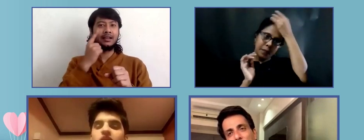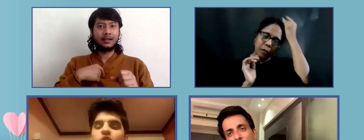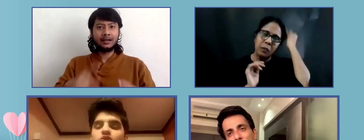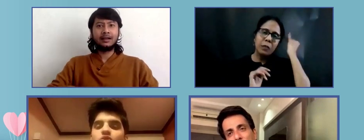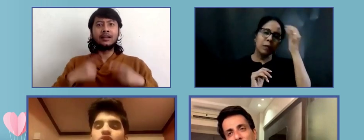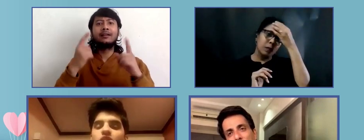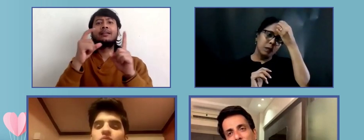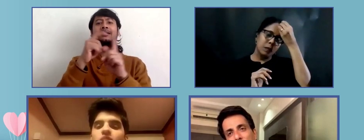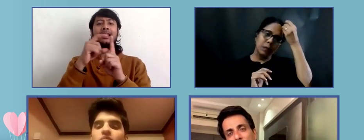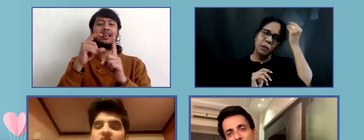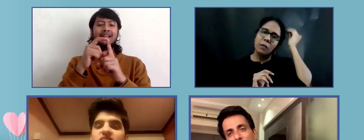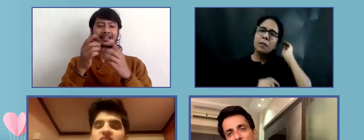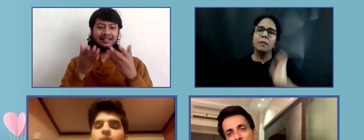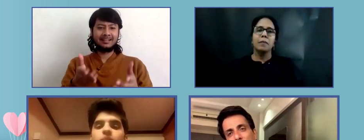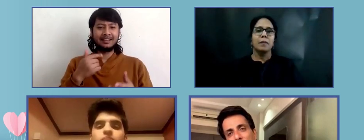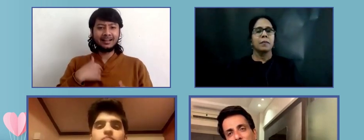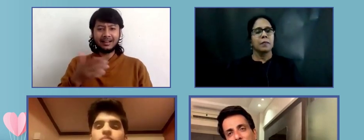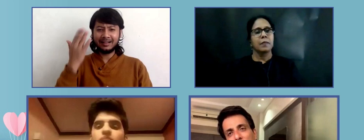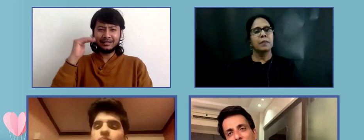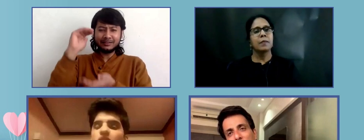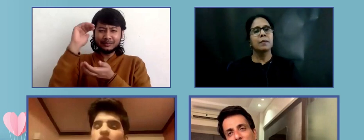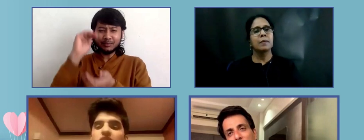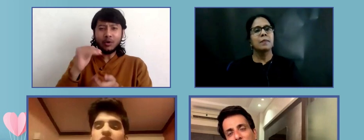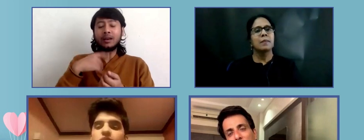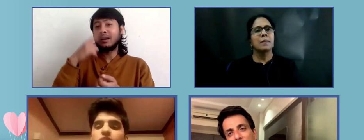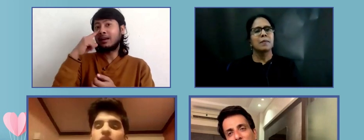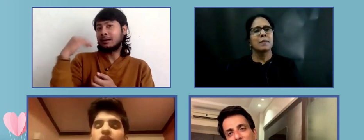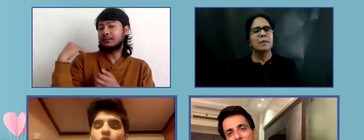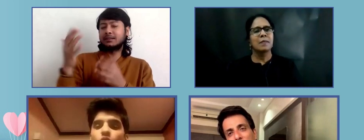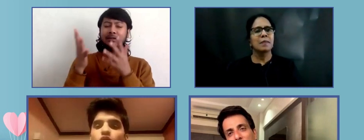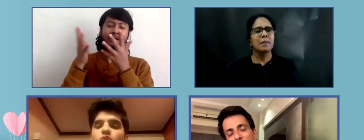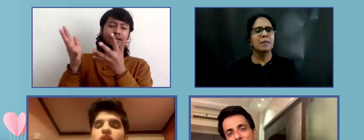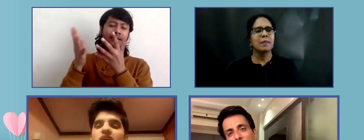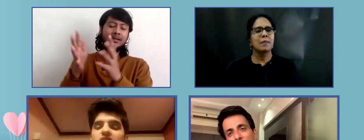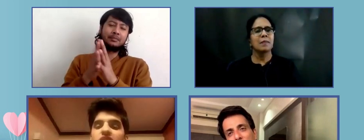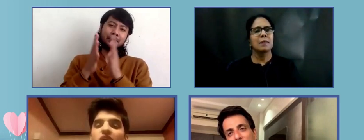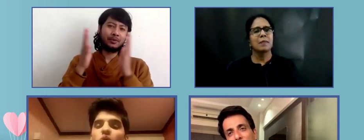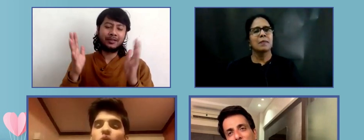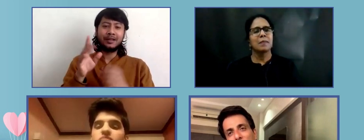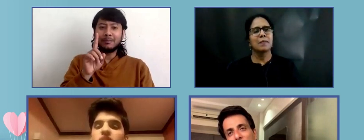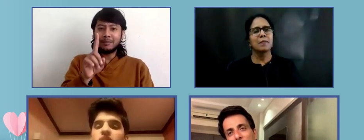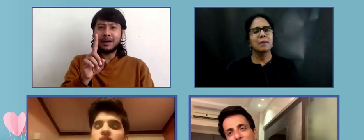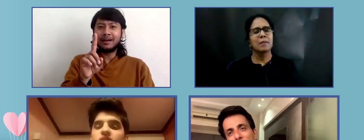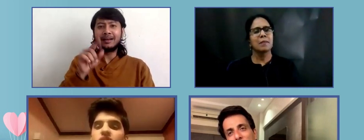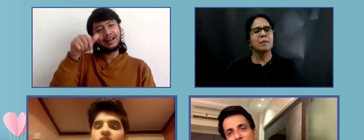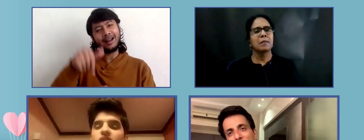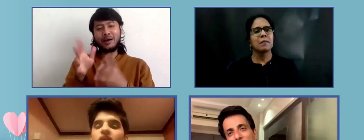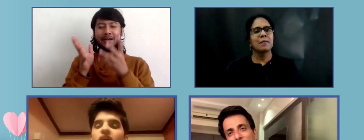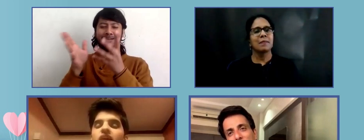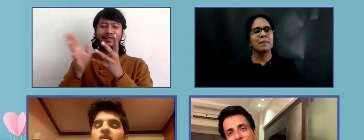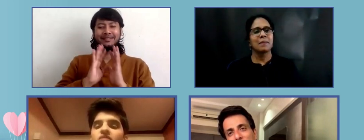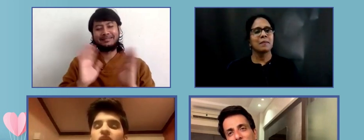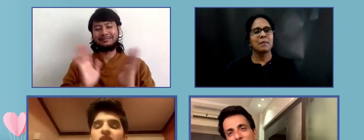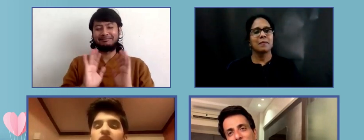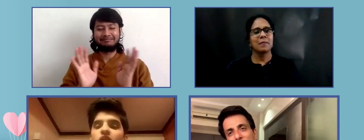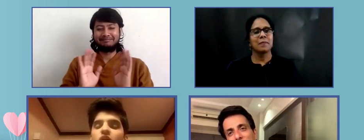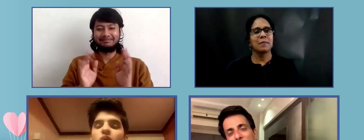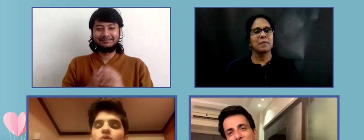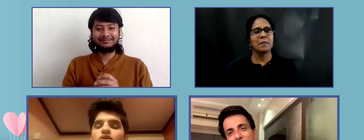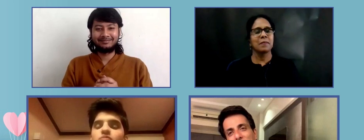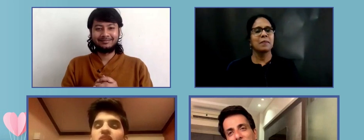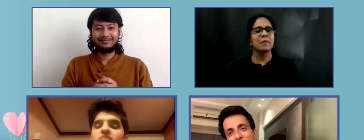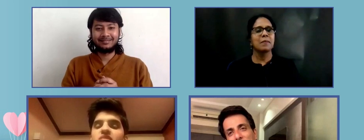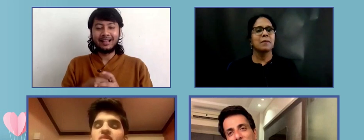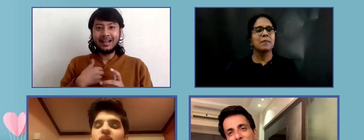was small, I used to trouble my sister. But I don't do that now. And when I didn't know